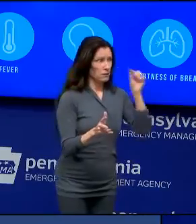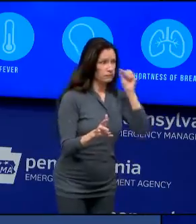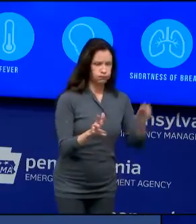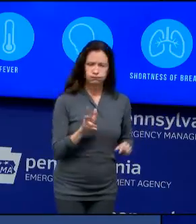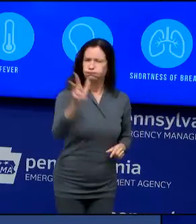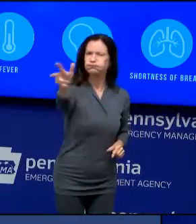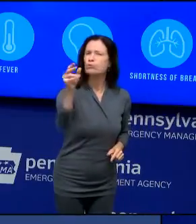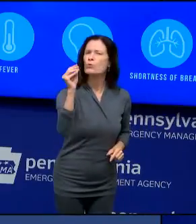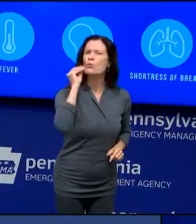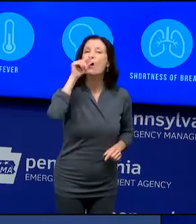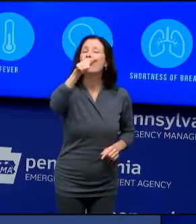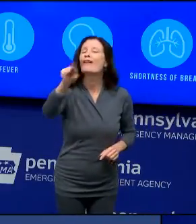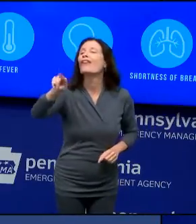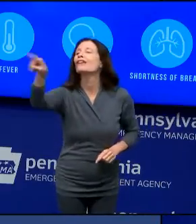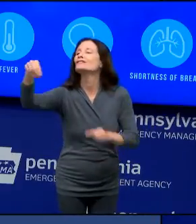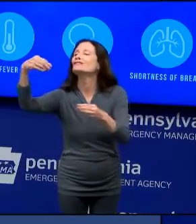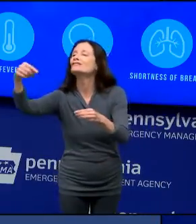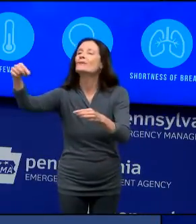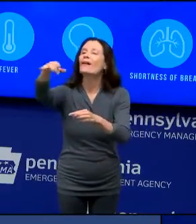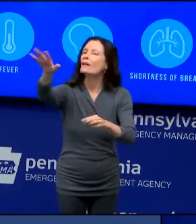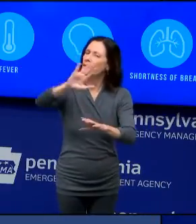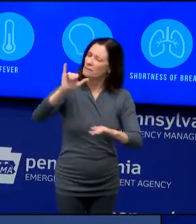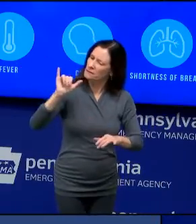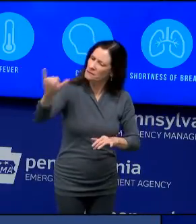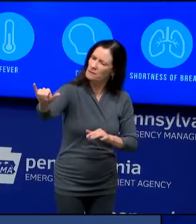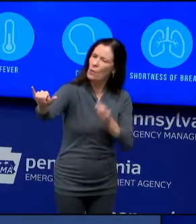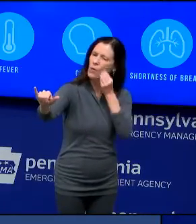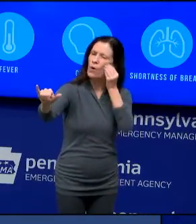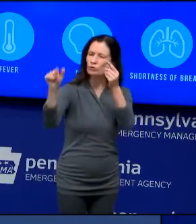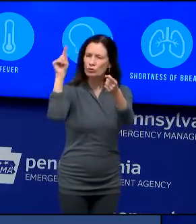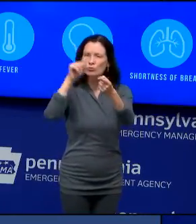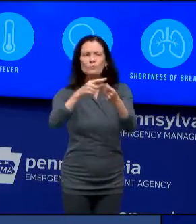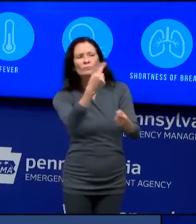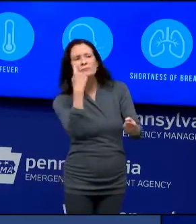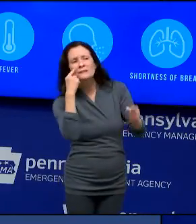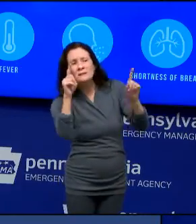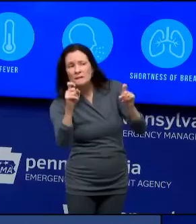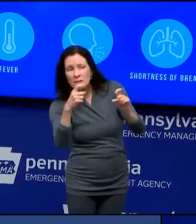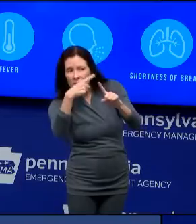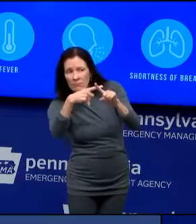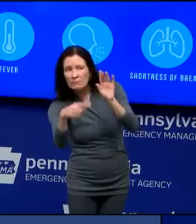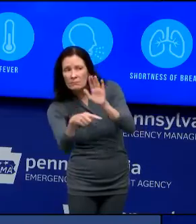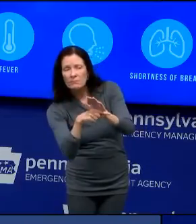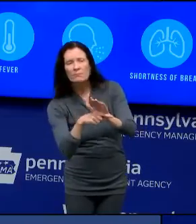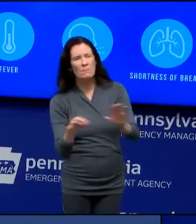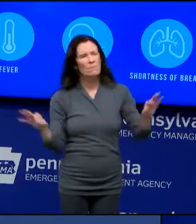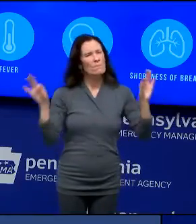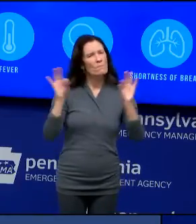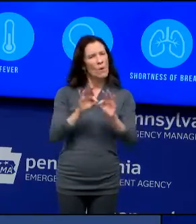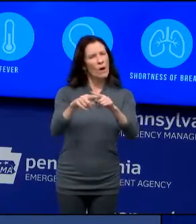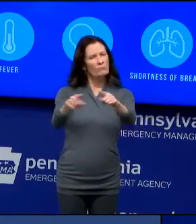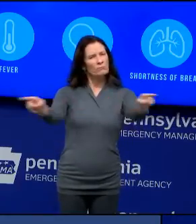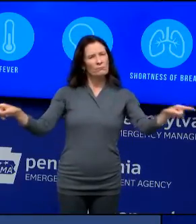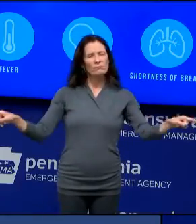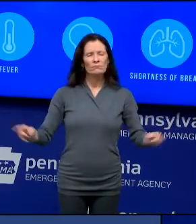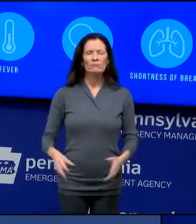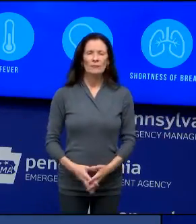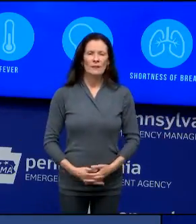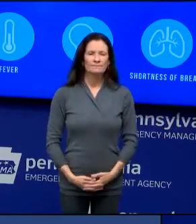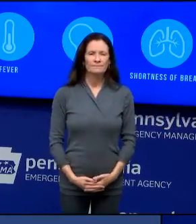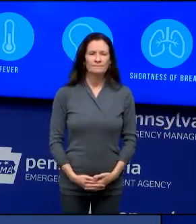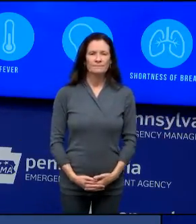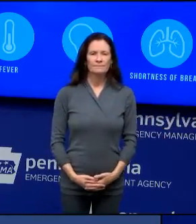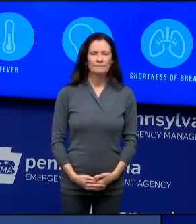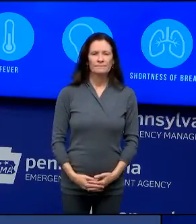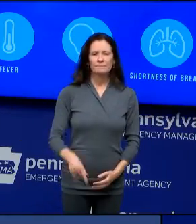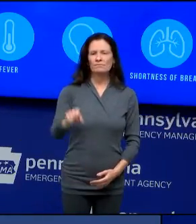remdesivir is showing some promise as a treatment for COVID-19 patients. Hershey Med is among the hospitals taking part in a